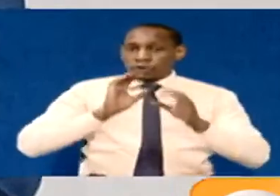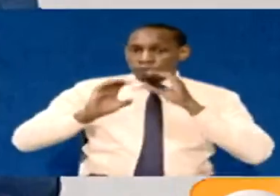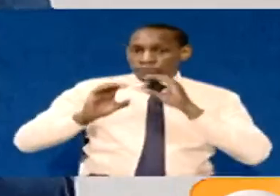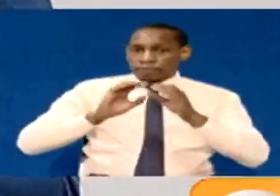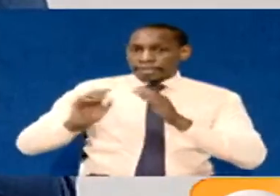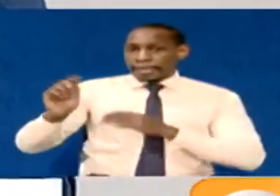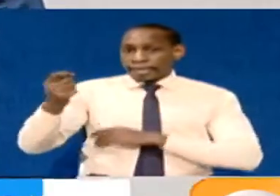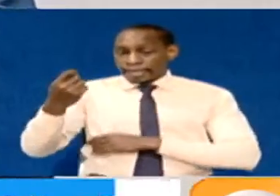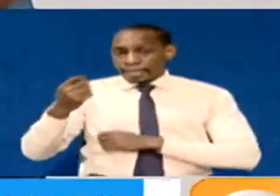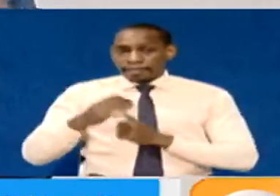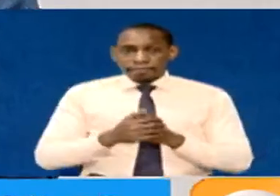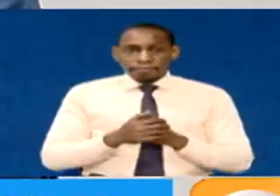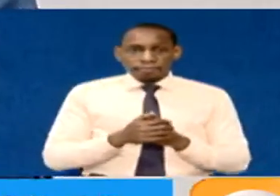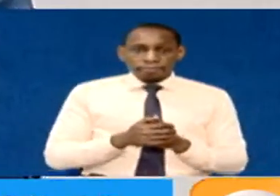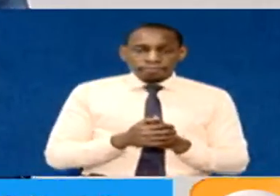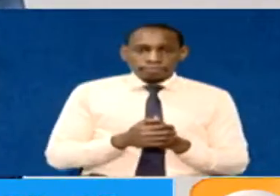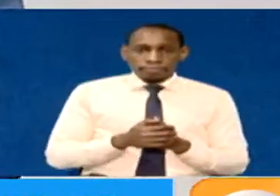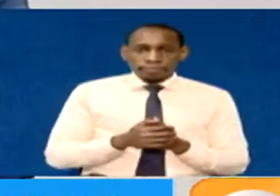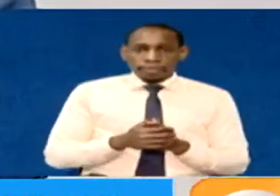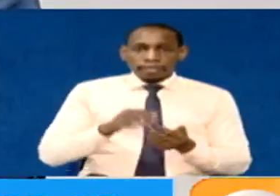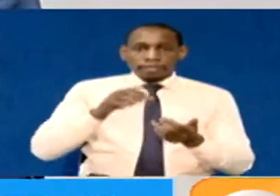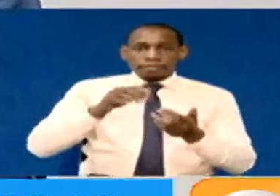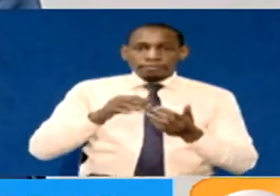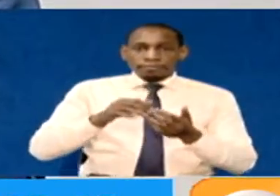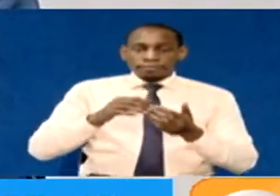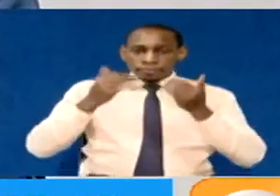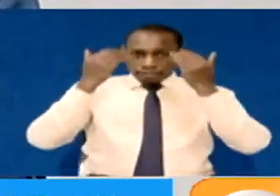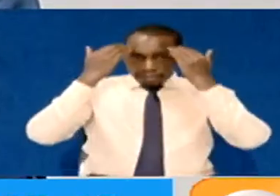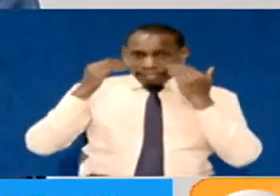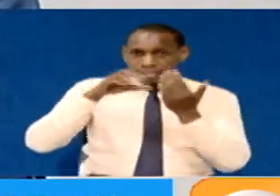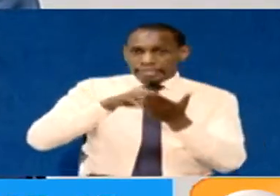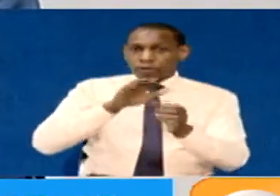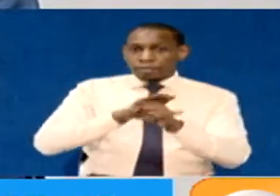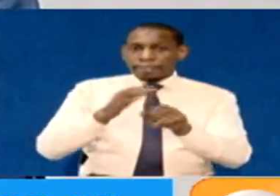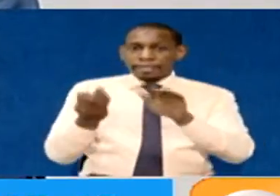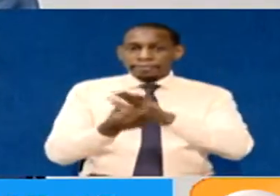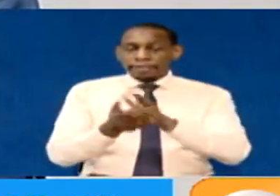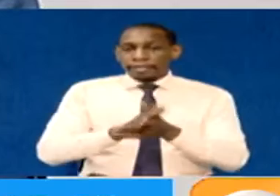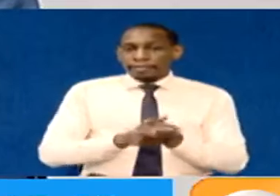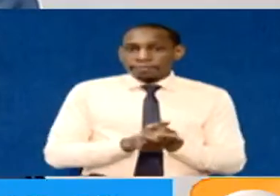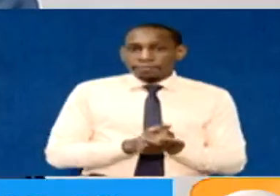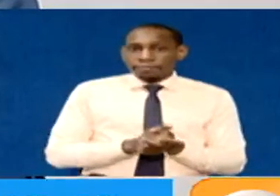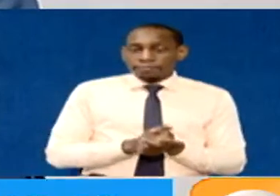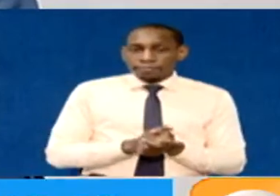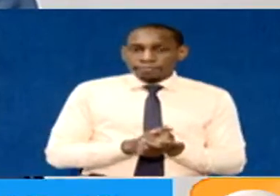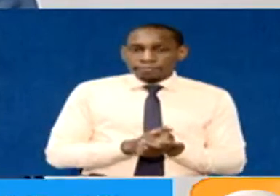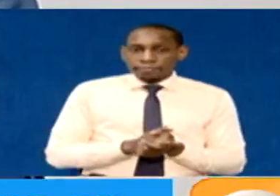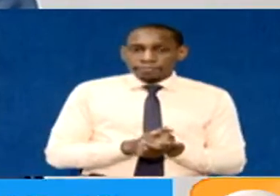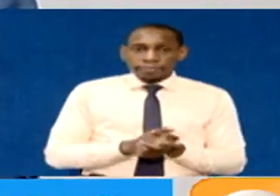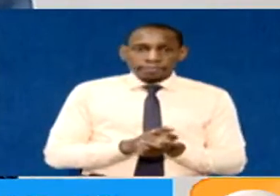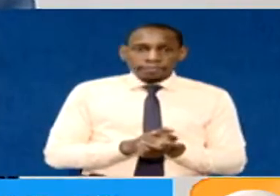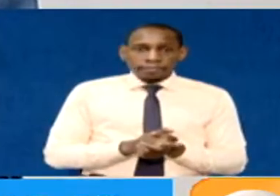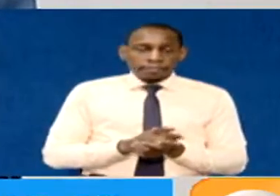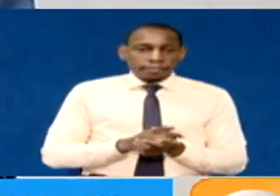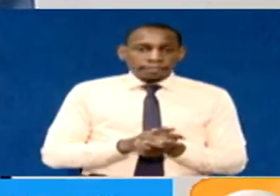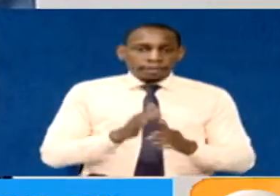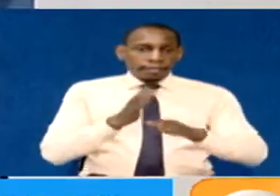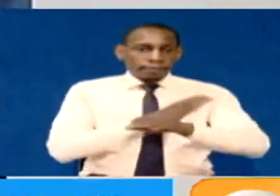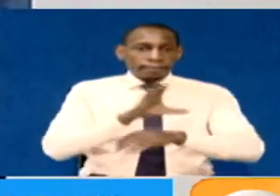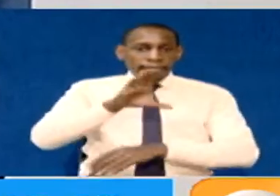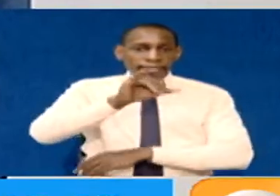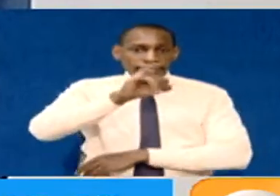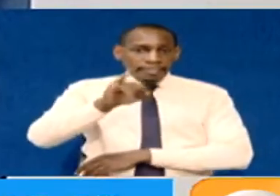with the country? I mean, there are all sorts of court cases and fiery statements coming from the Mutungas and Maragas of this